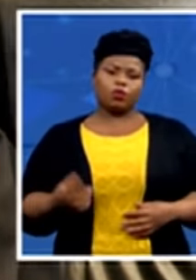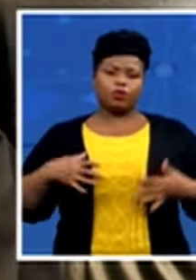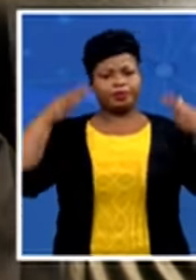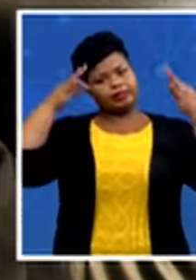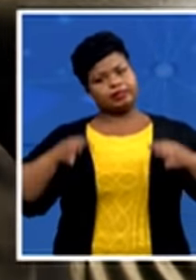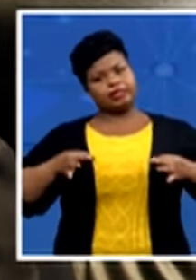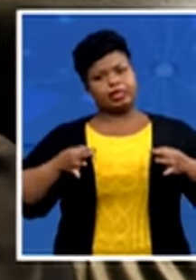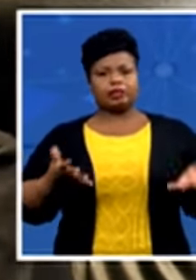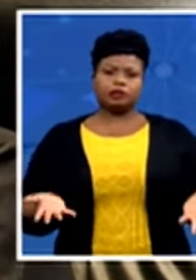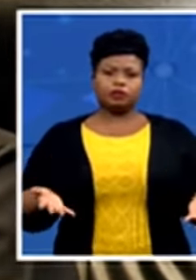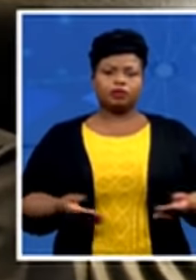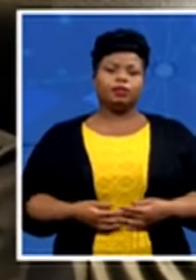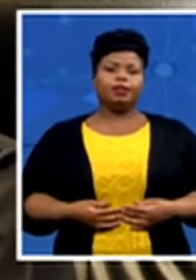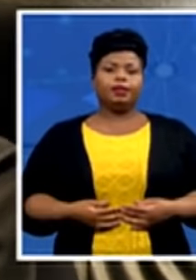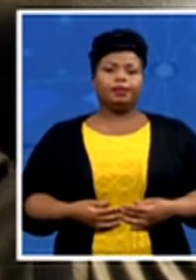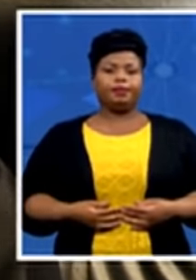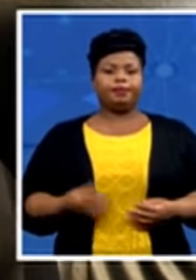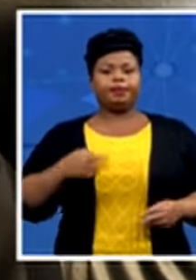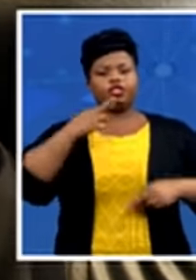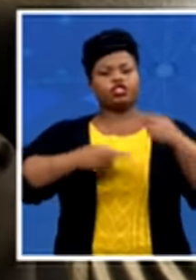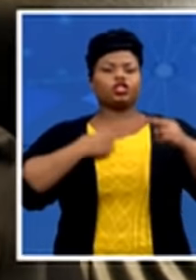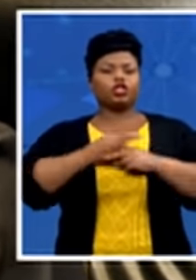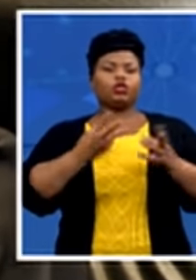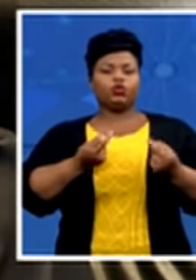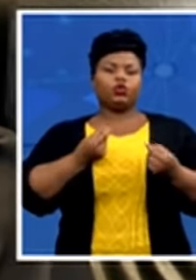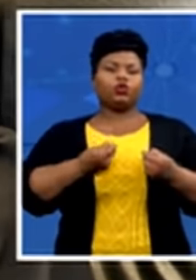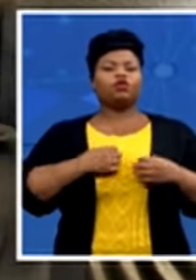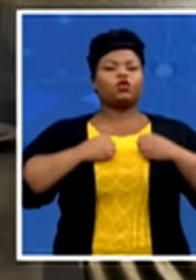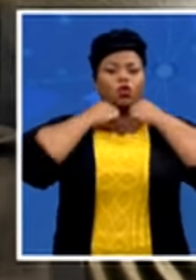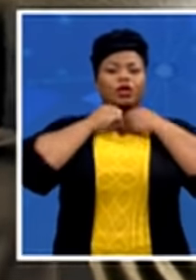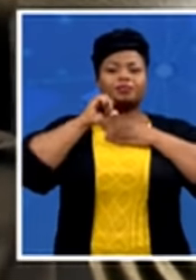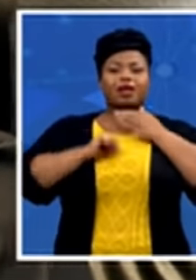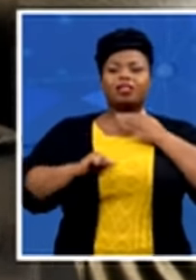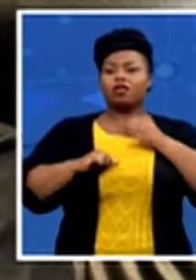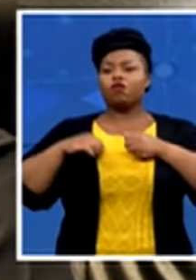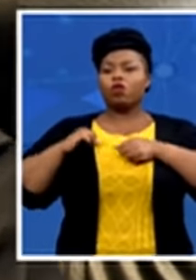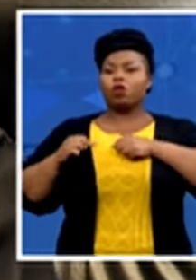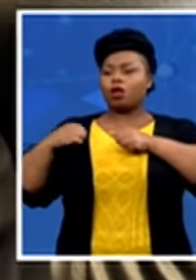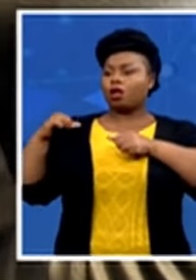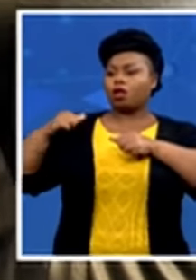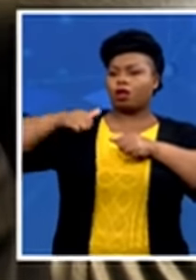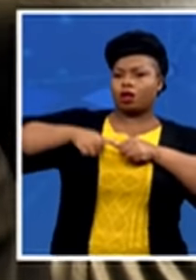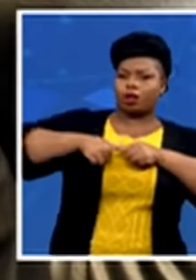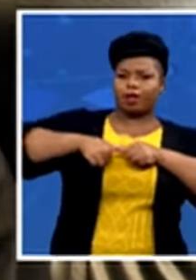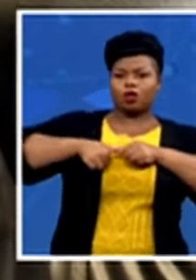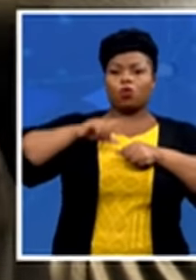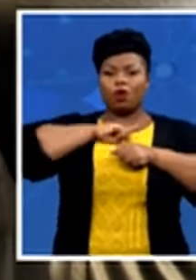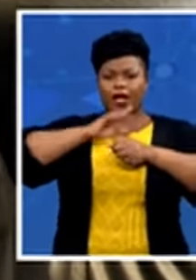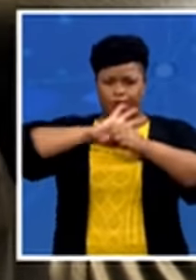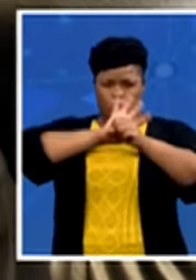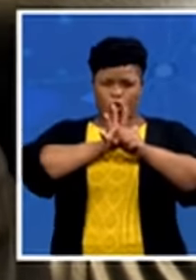the renewal date to August because of the pandemic, but this time around, it's not only the pandemic, it's to address the